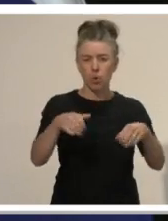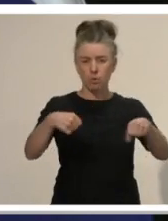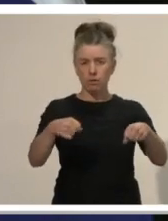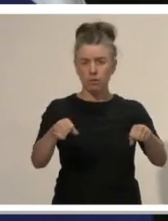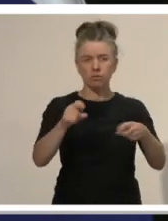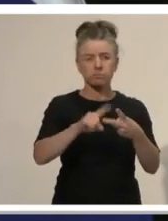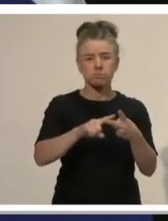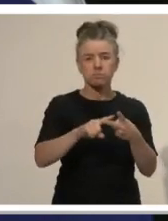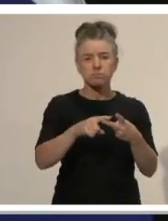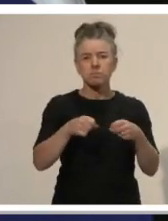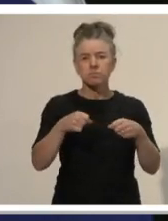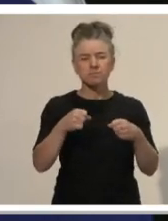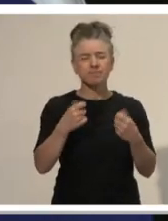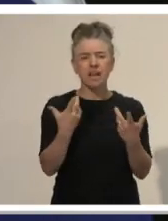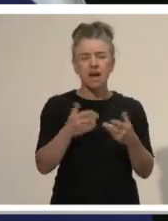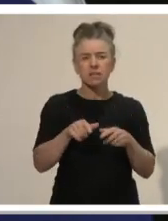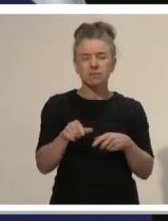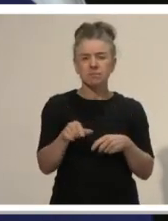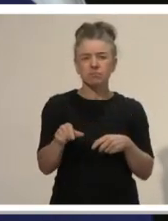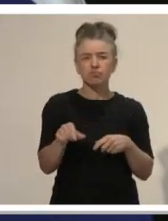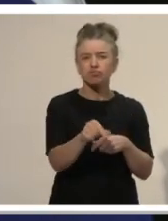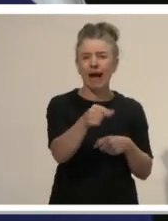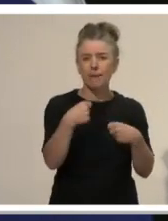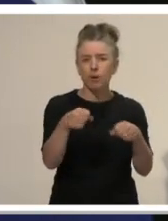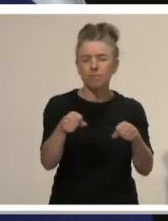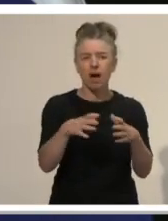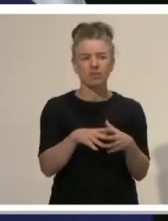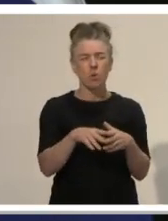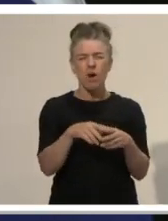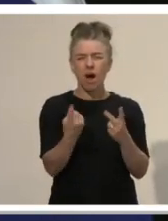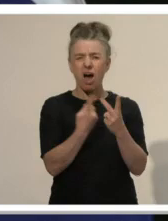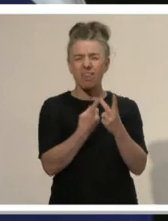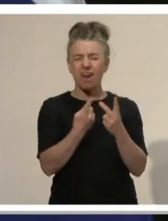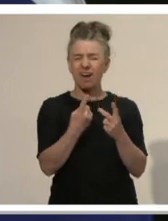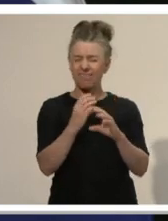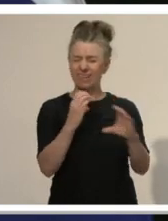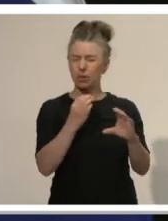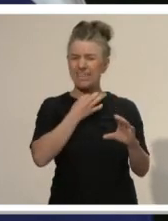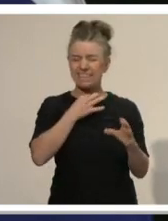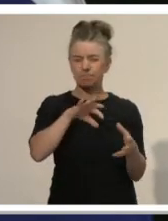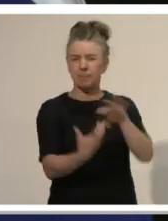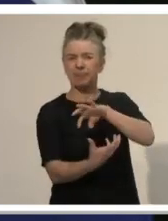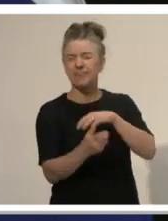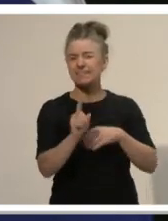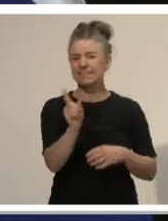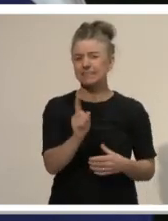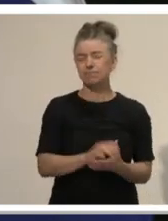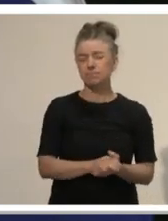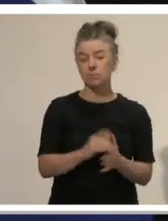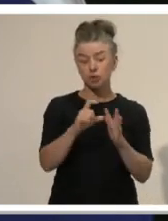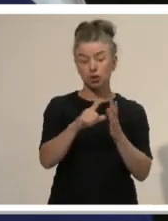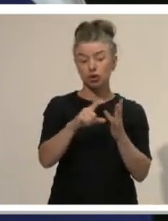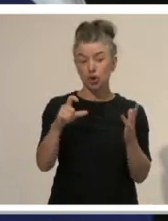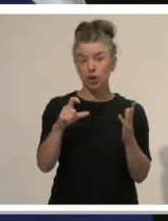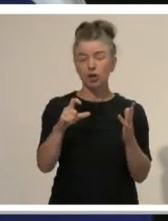off-road motorbikes, or any motorised vehicles for the purposes of hunting. Dock land is closed for tramping and other activities